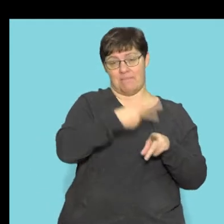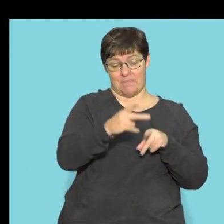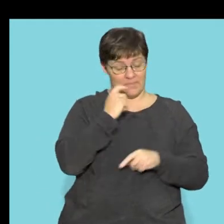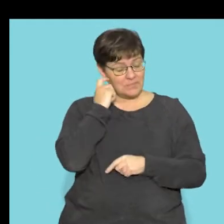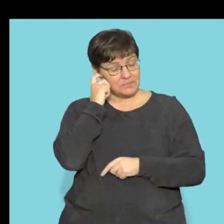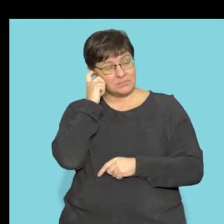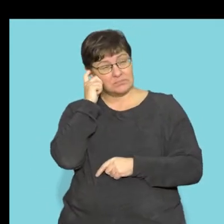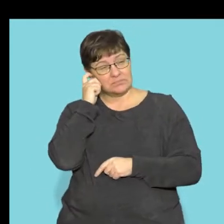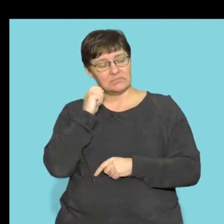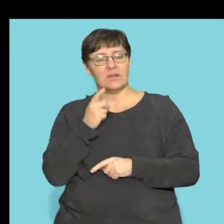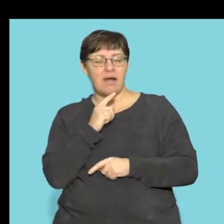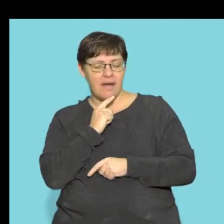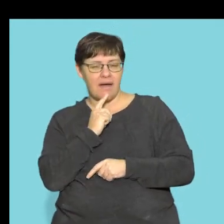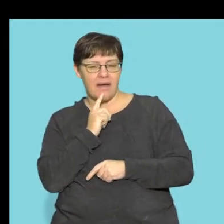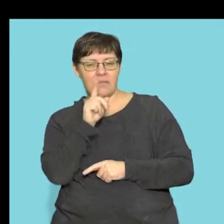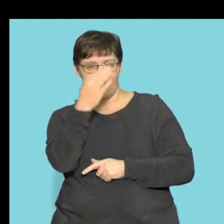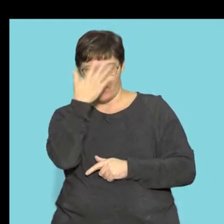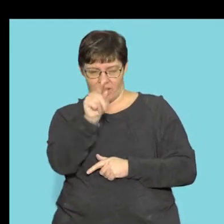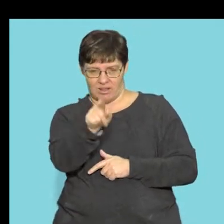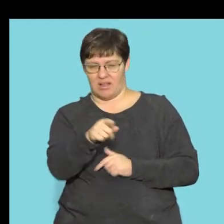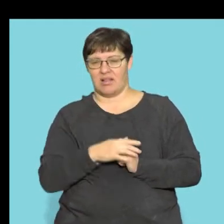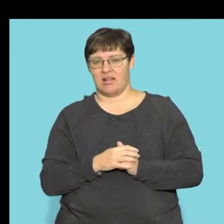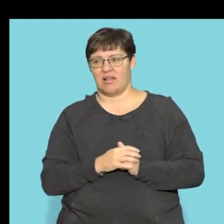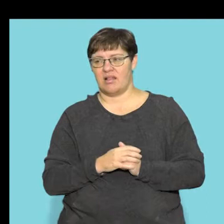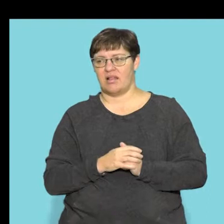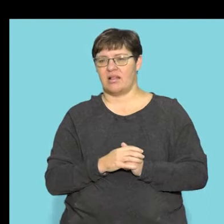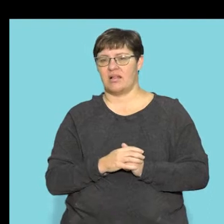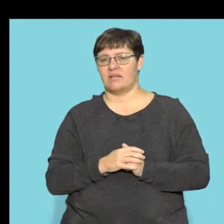that somehow you know exactly